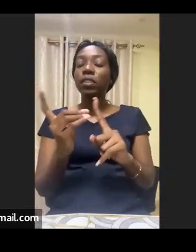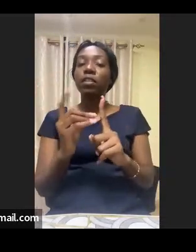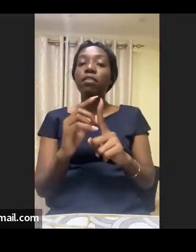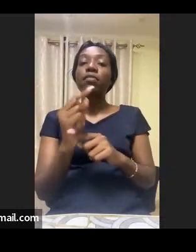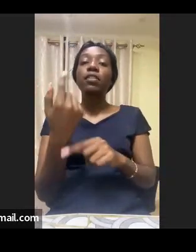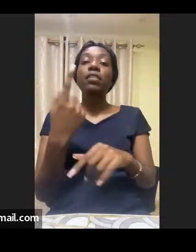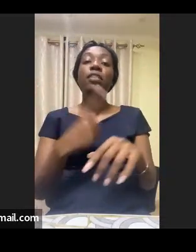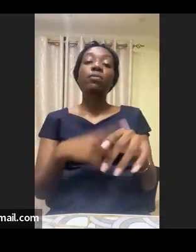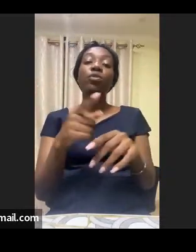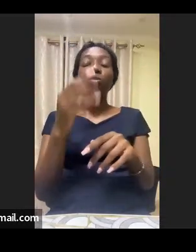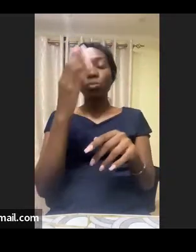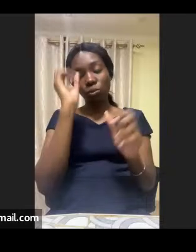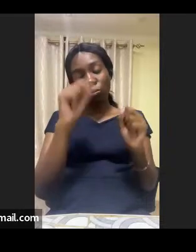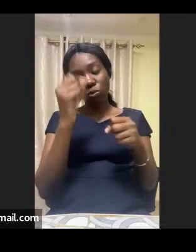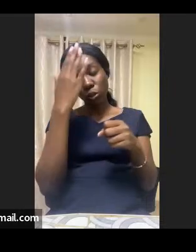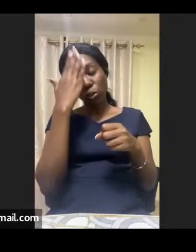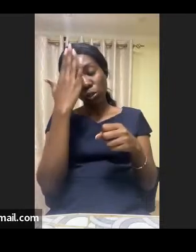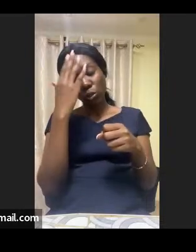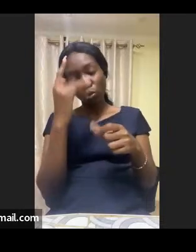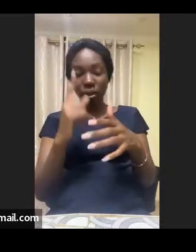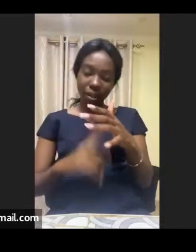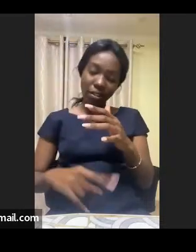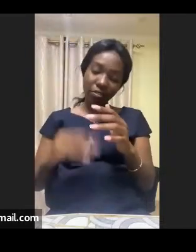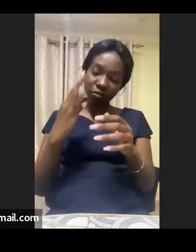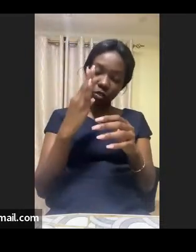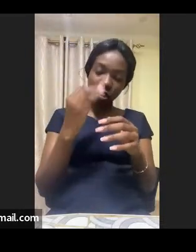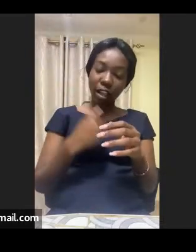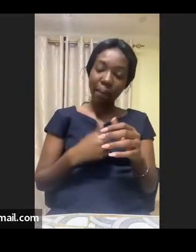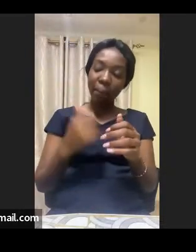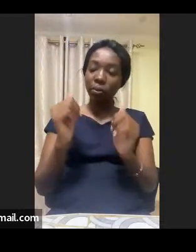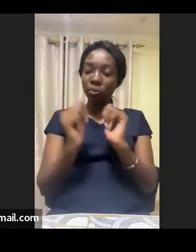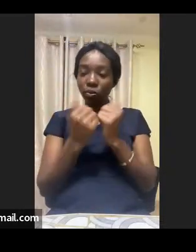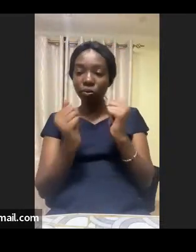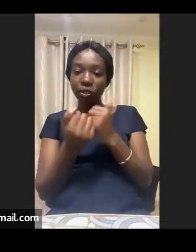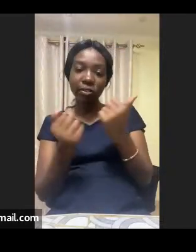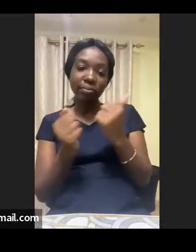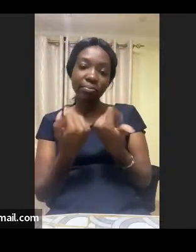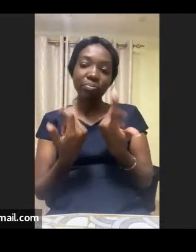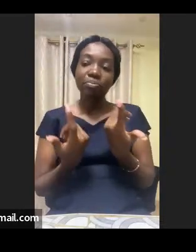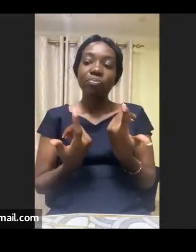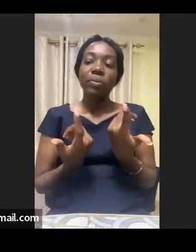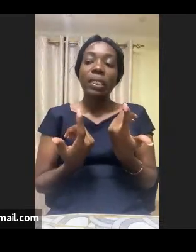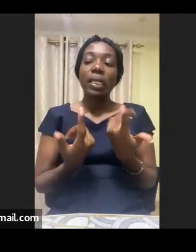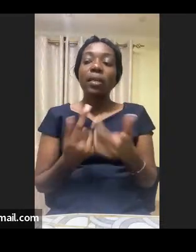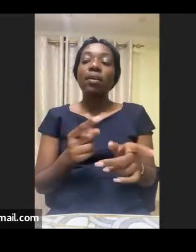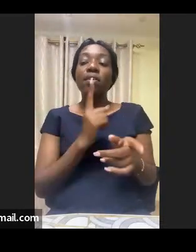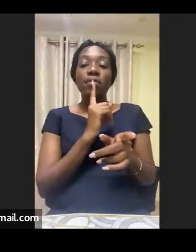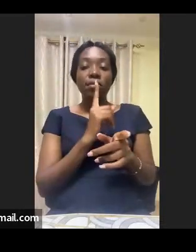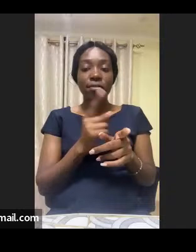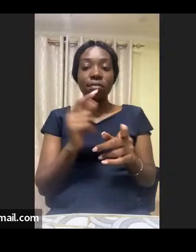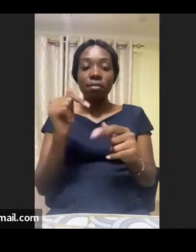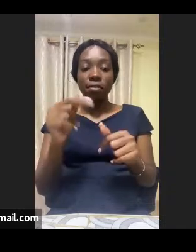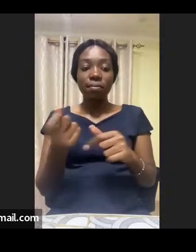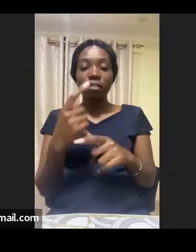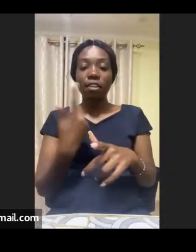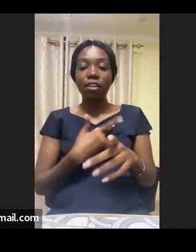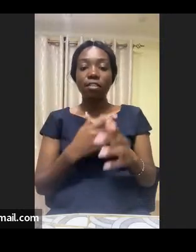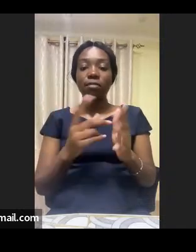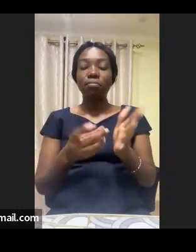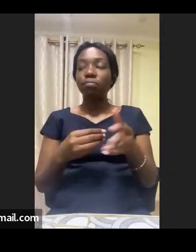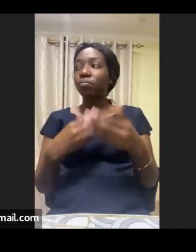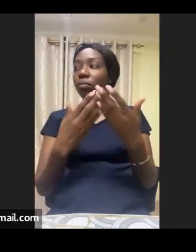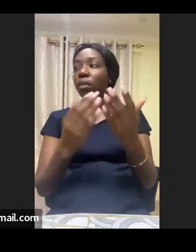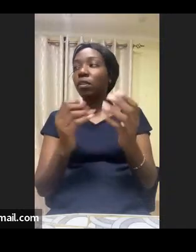know what's coming up on Atara Solutions every Tuesday. And this month, we are dedicating it to HR.